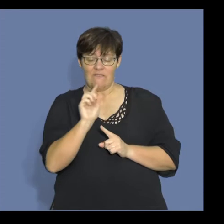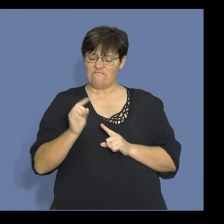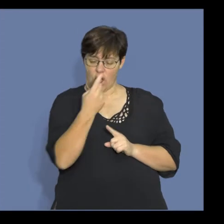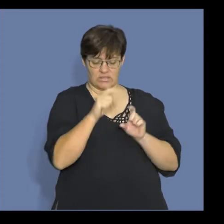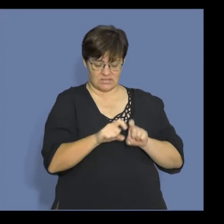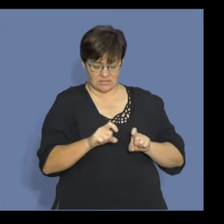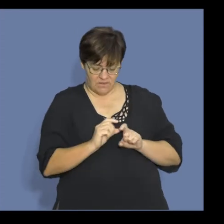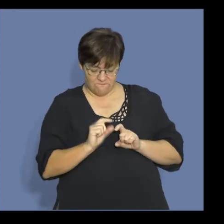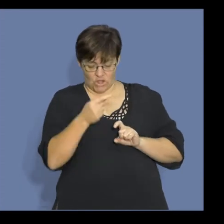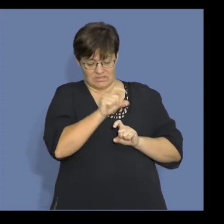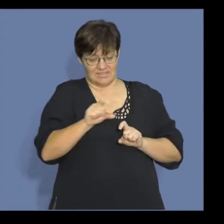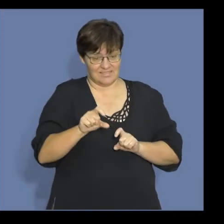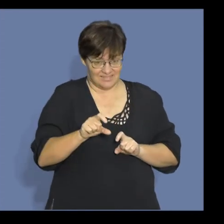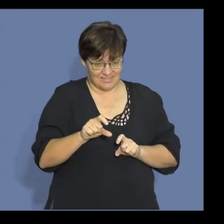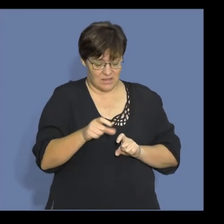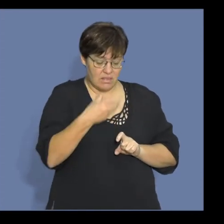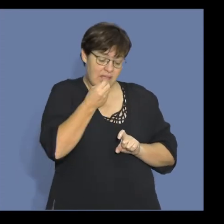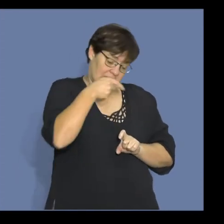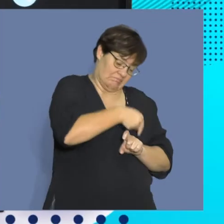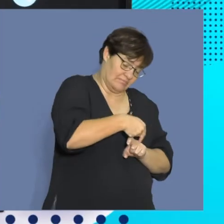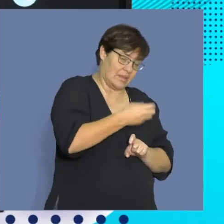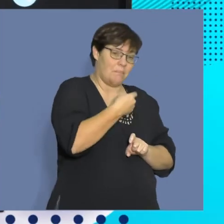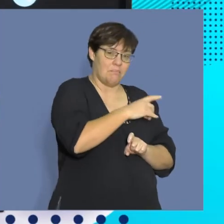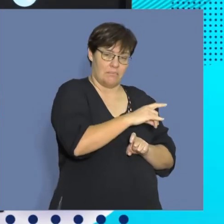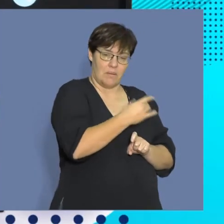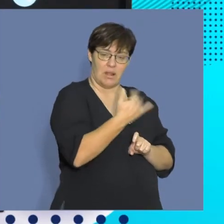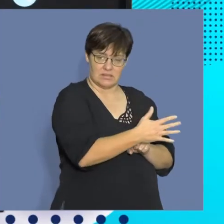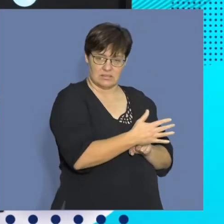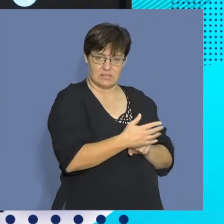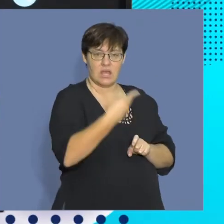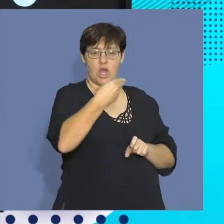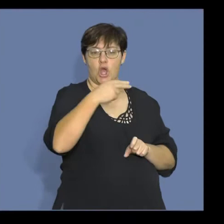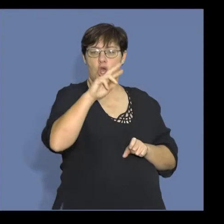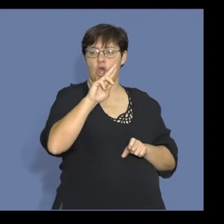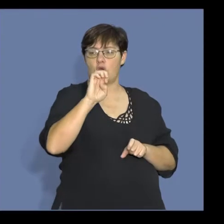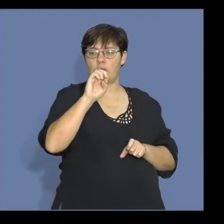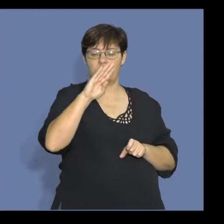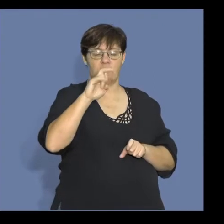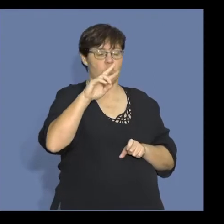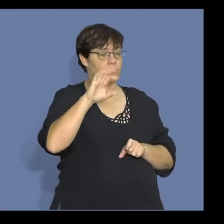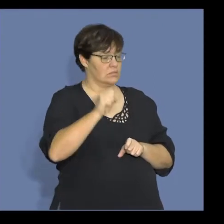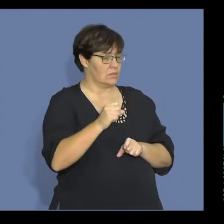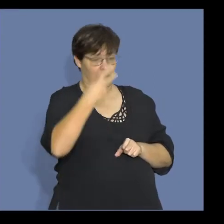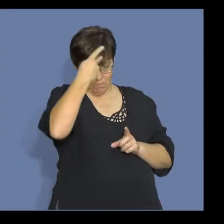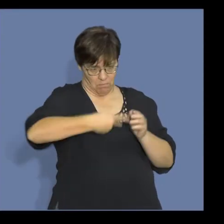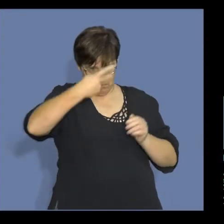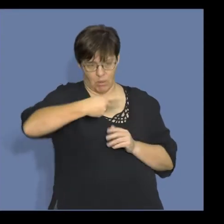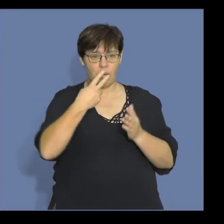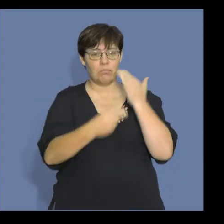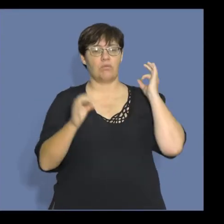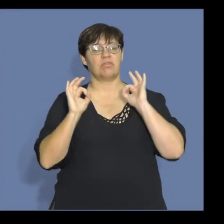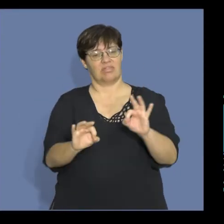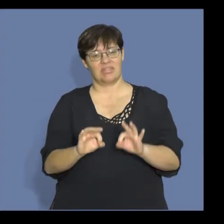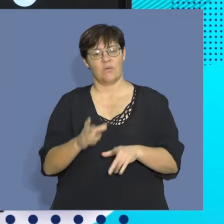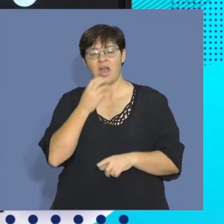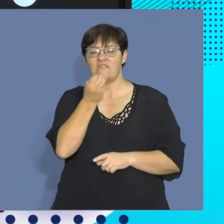are the first level of consumers. So again, your herbivores are your first level of consumers. Herbivores, as I mentioned, these are